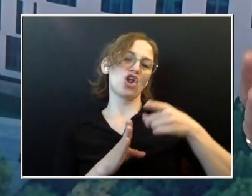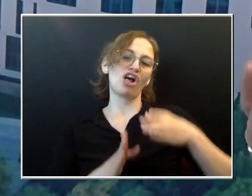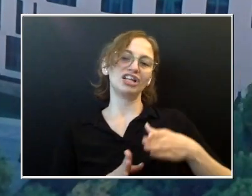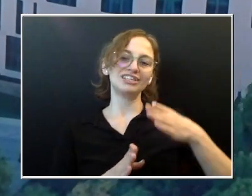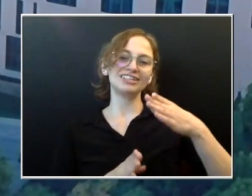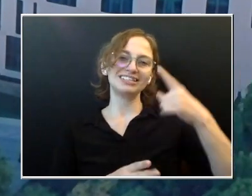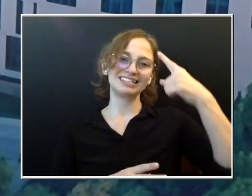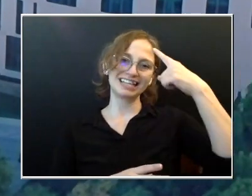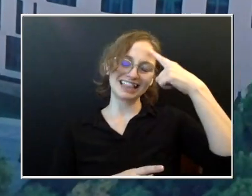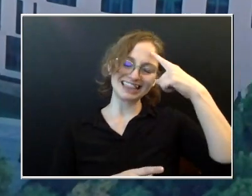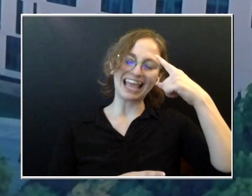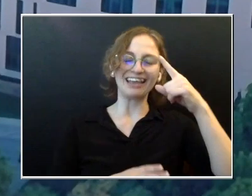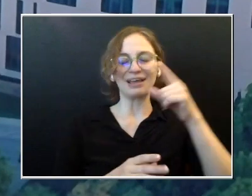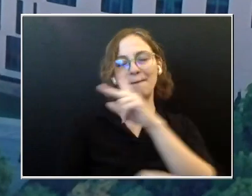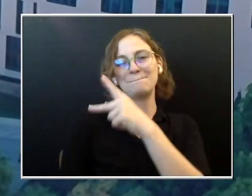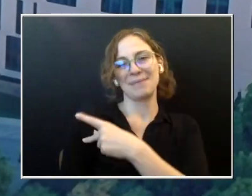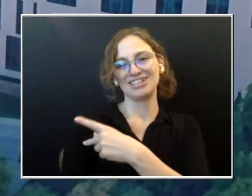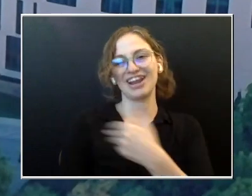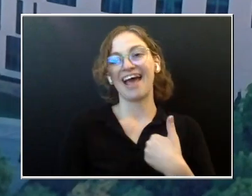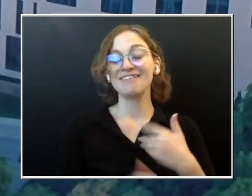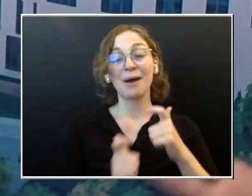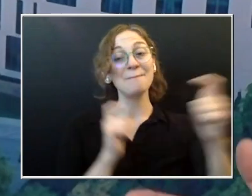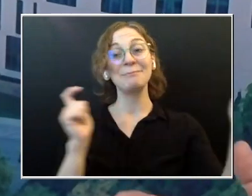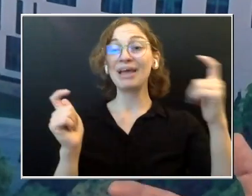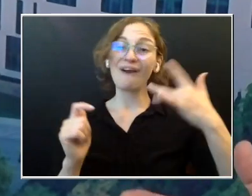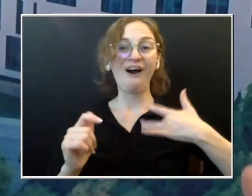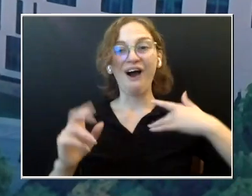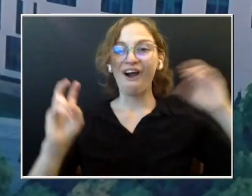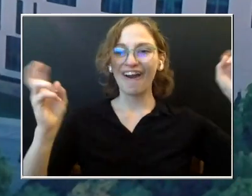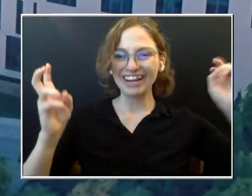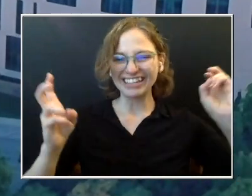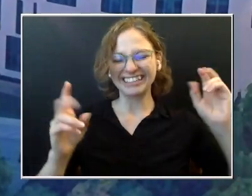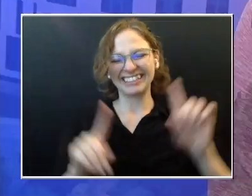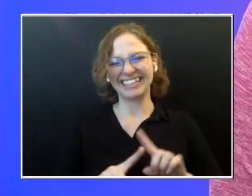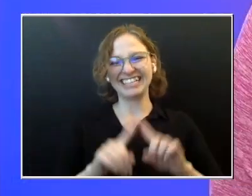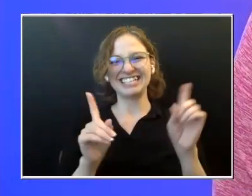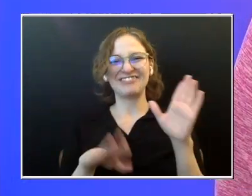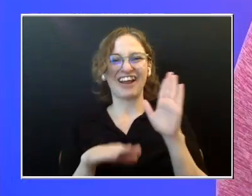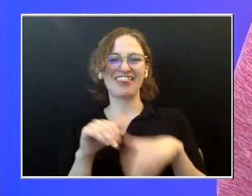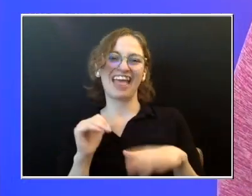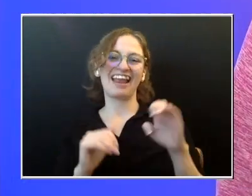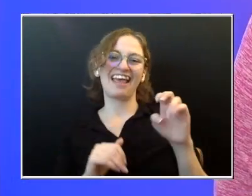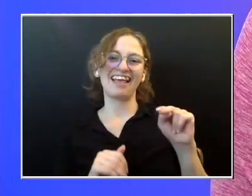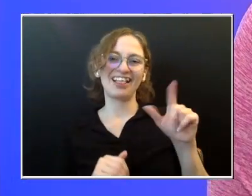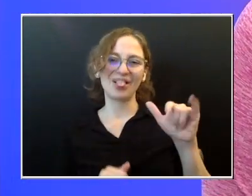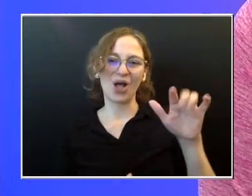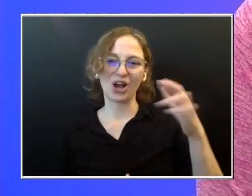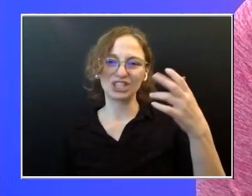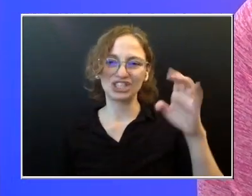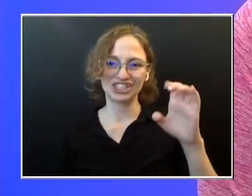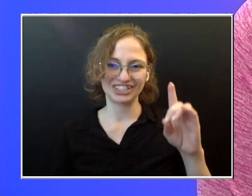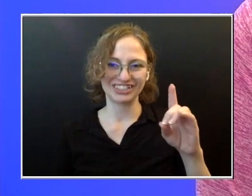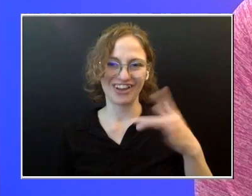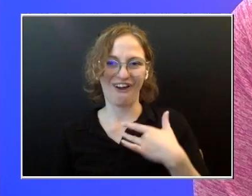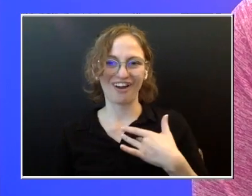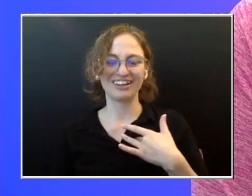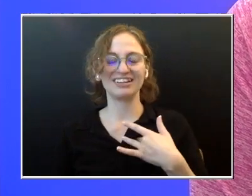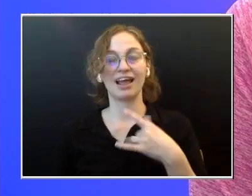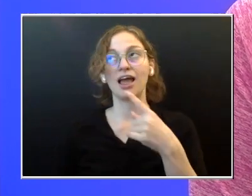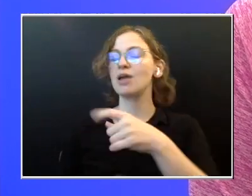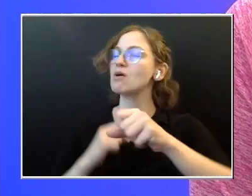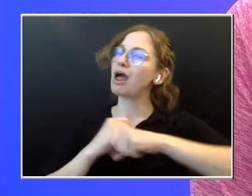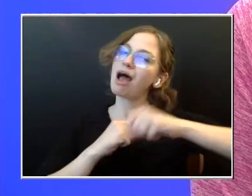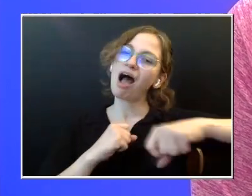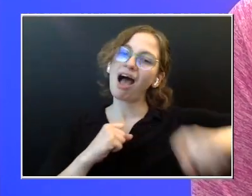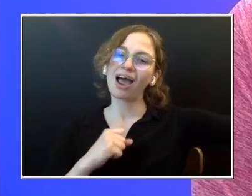enlarged heart. One's good, one's not so good. He went on and on of what a big heart you